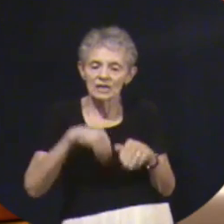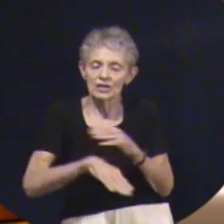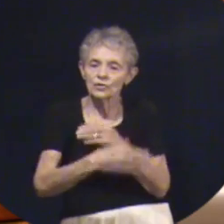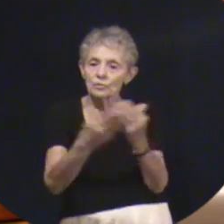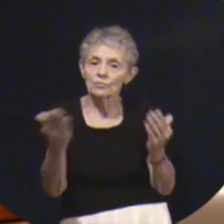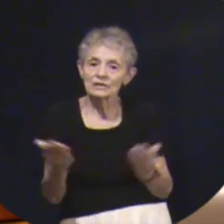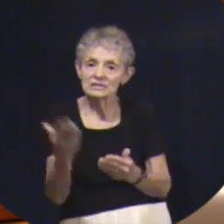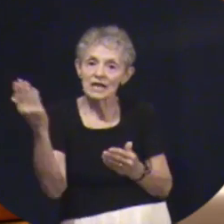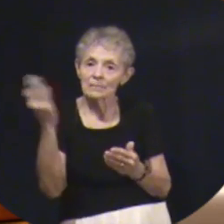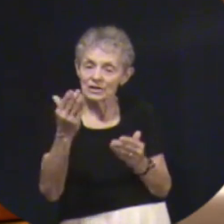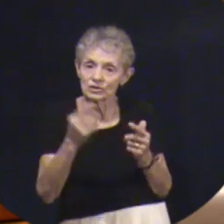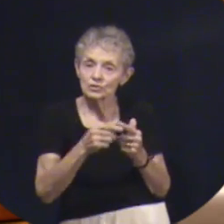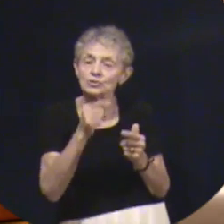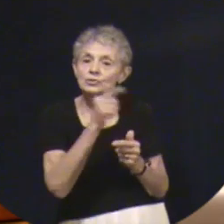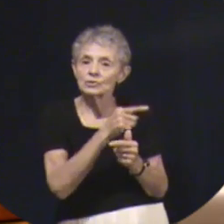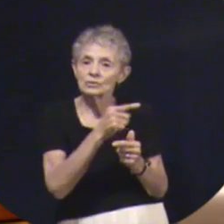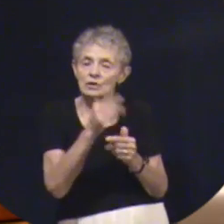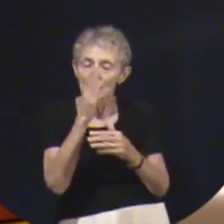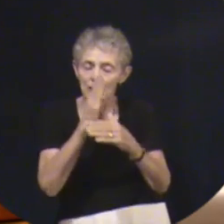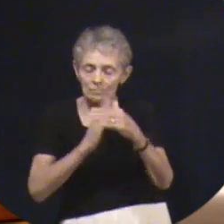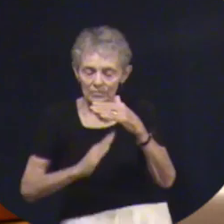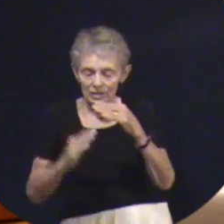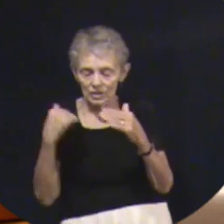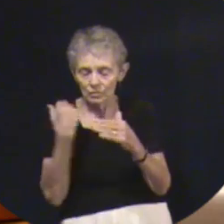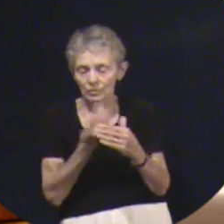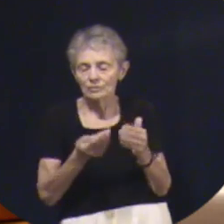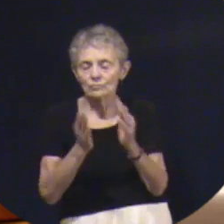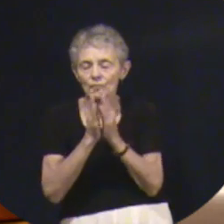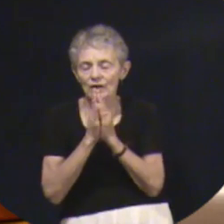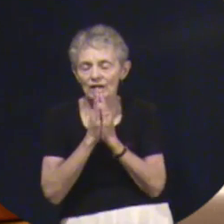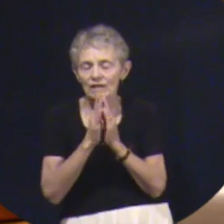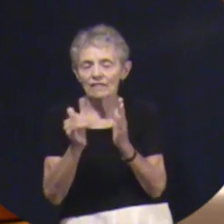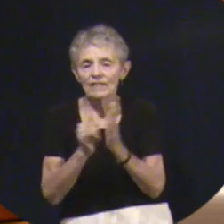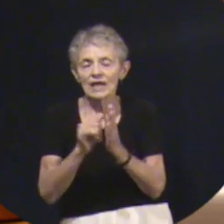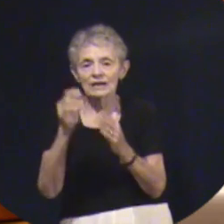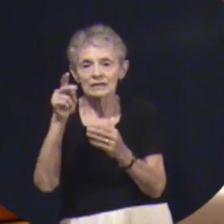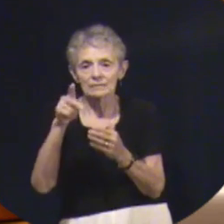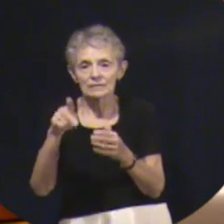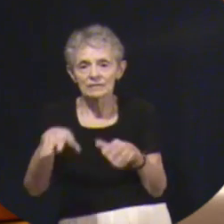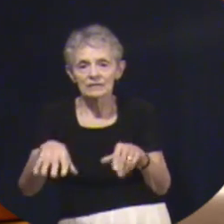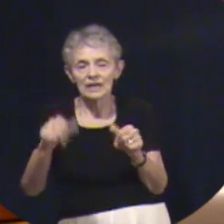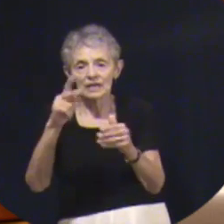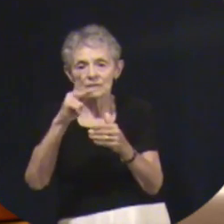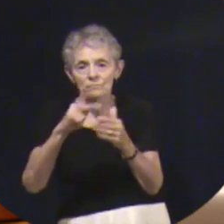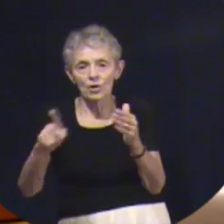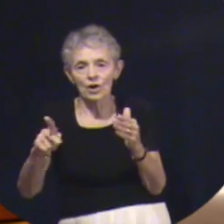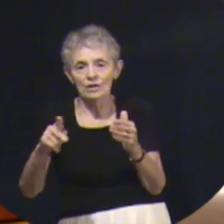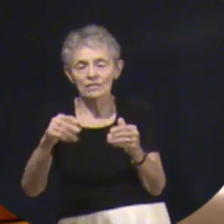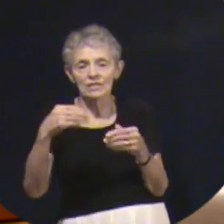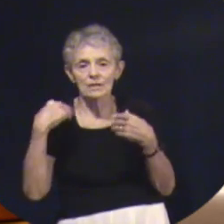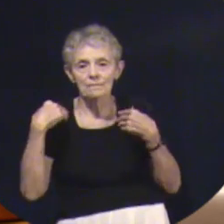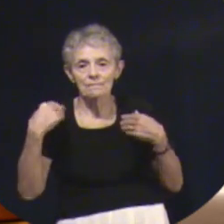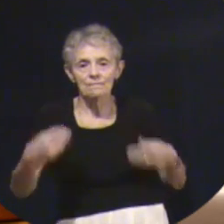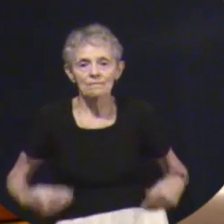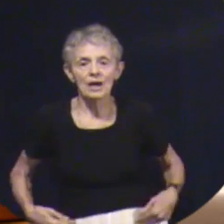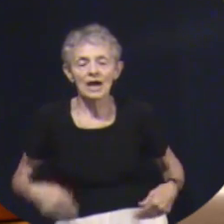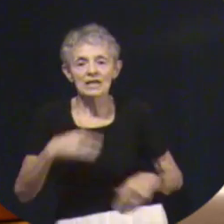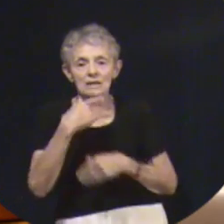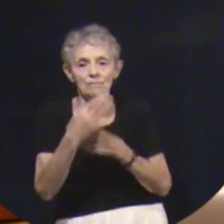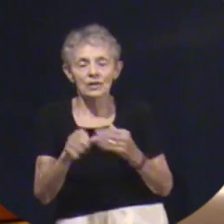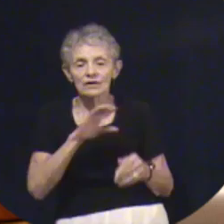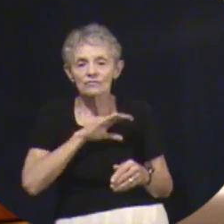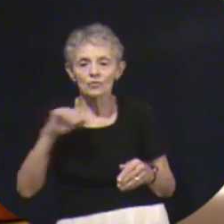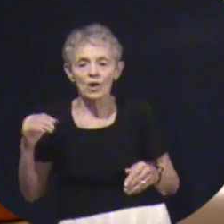you. Humbly we pray that, partaking of the body and blood of Christ, we may be gathered